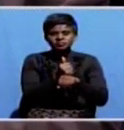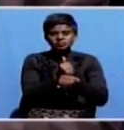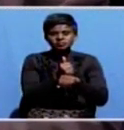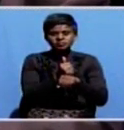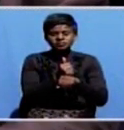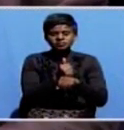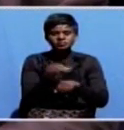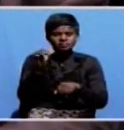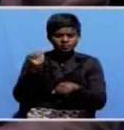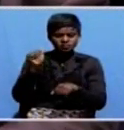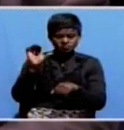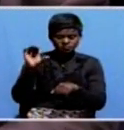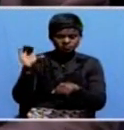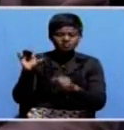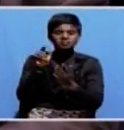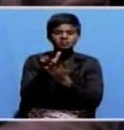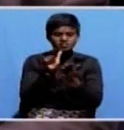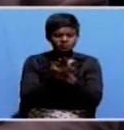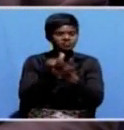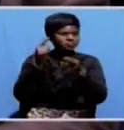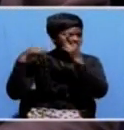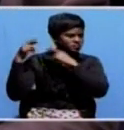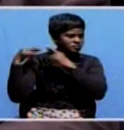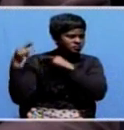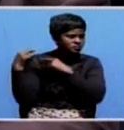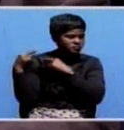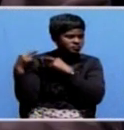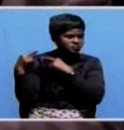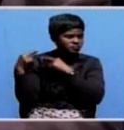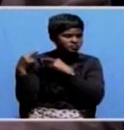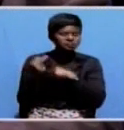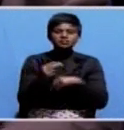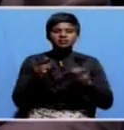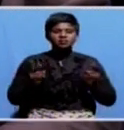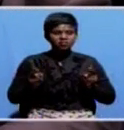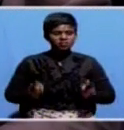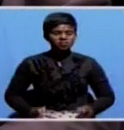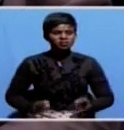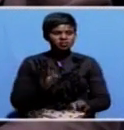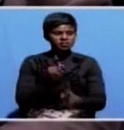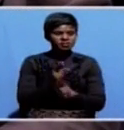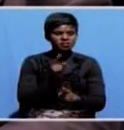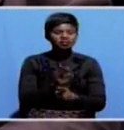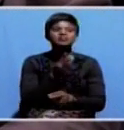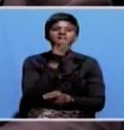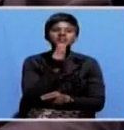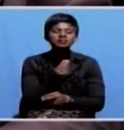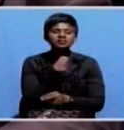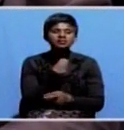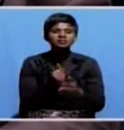The Anti-Corruption Act was reviewed. The Human Rights Commission